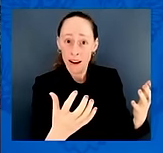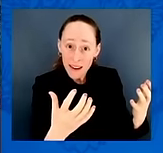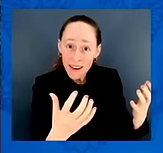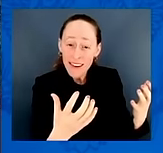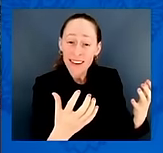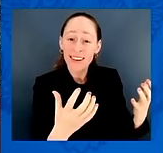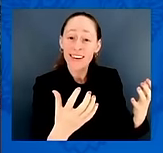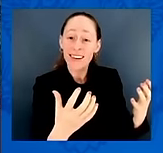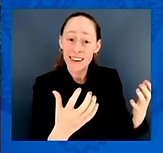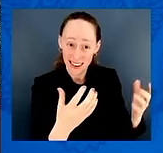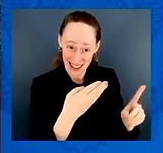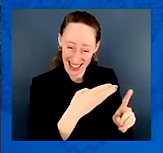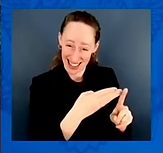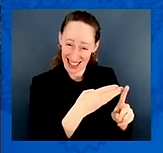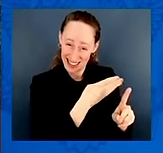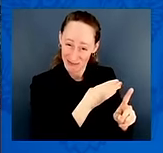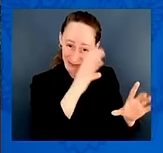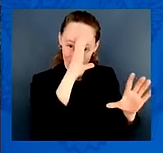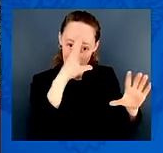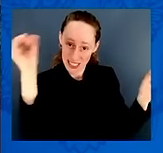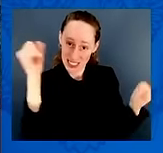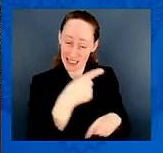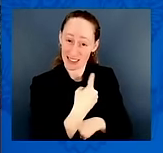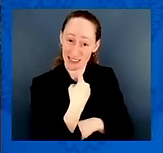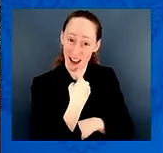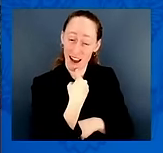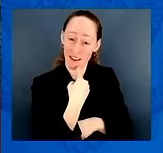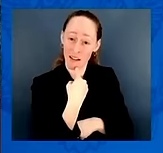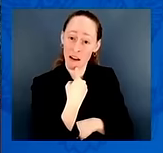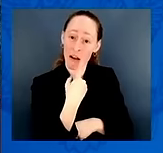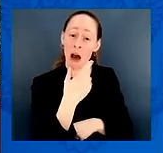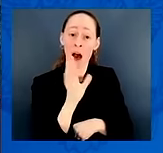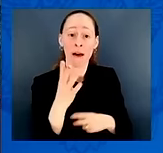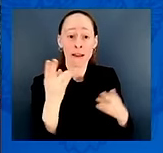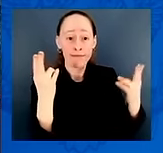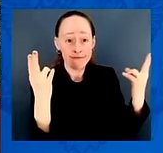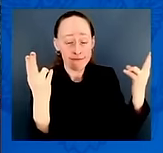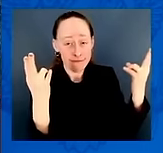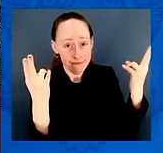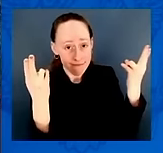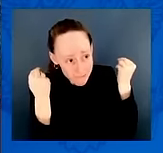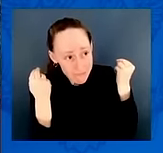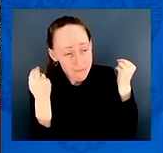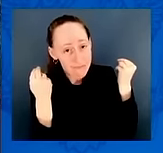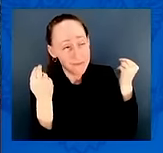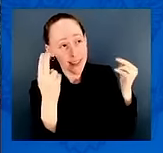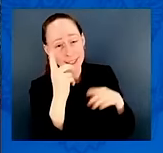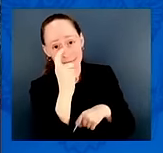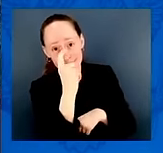leader. I think it's outrageous, it's dangerous, and it's unacceptable.